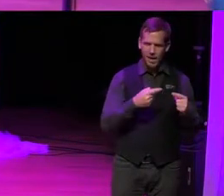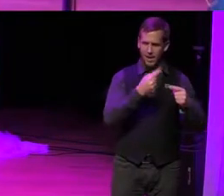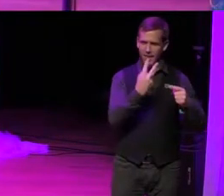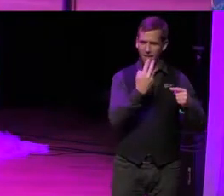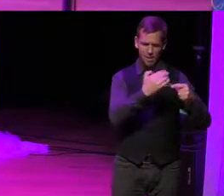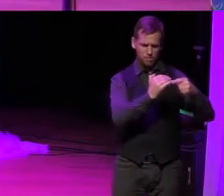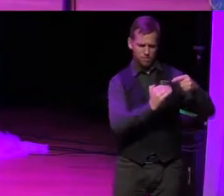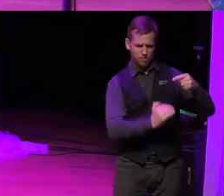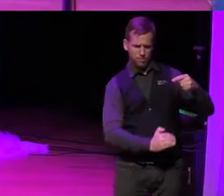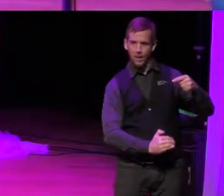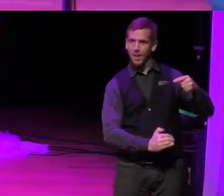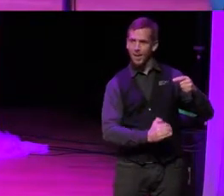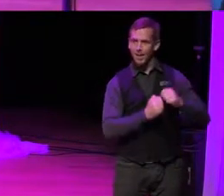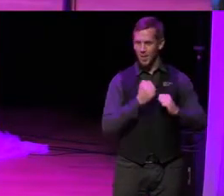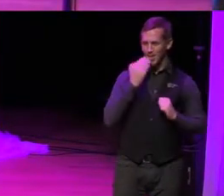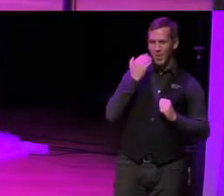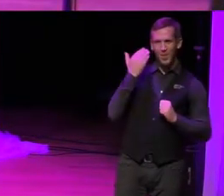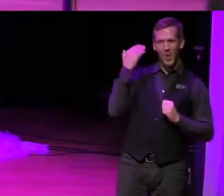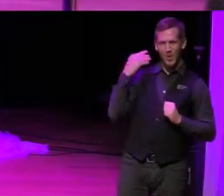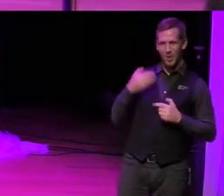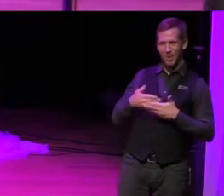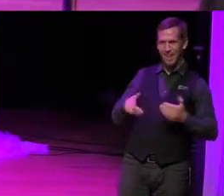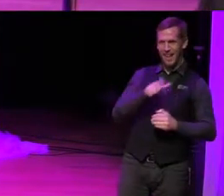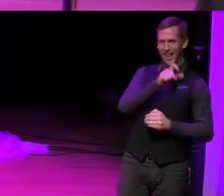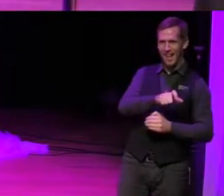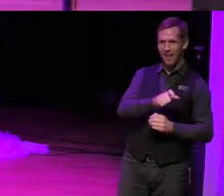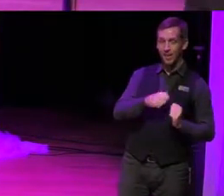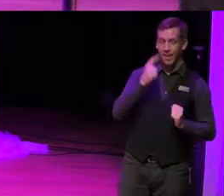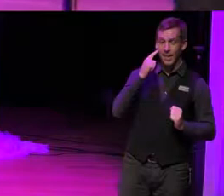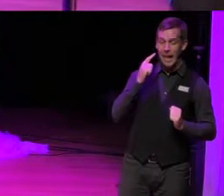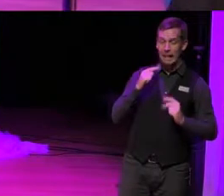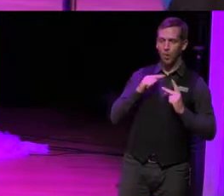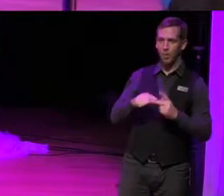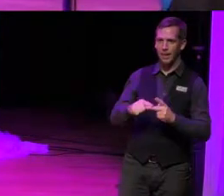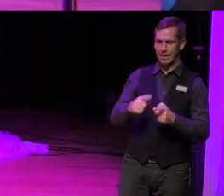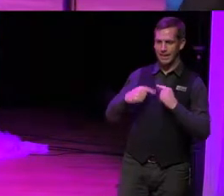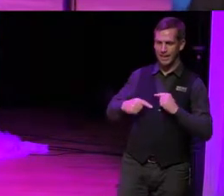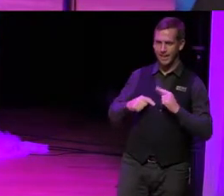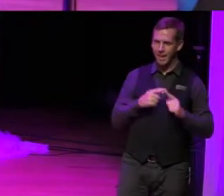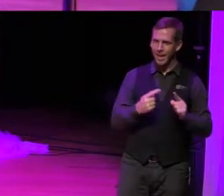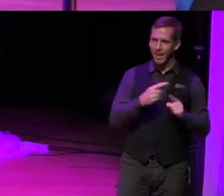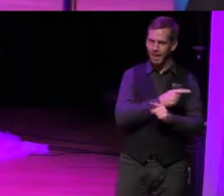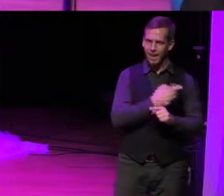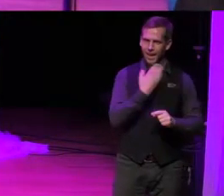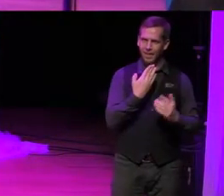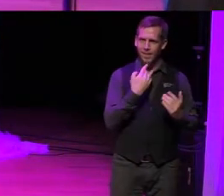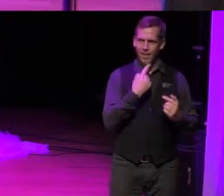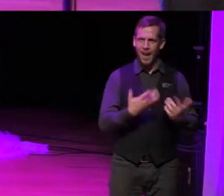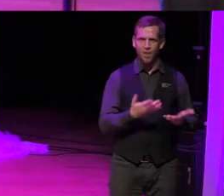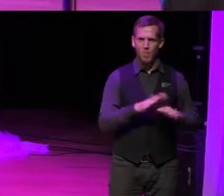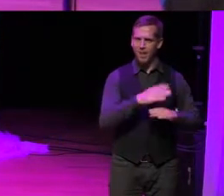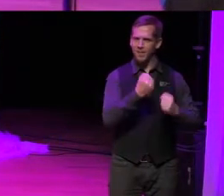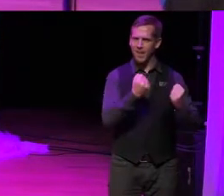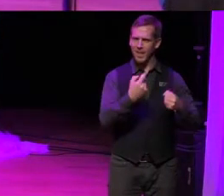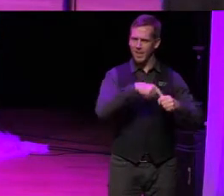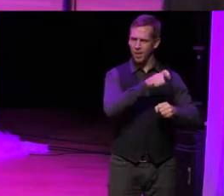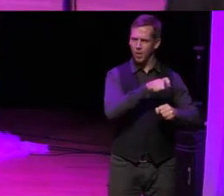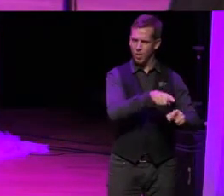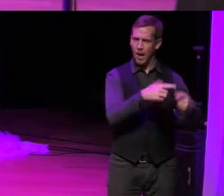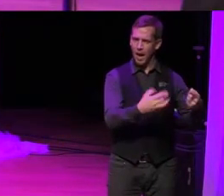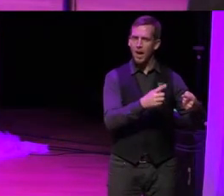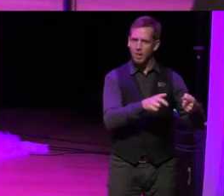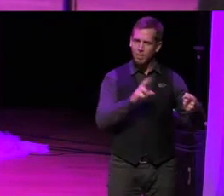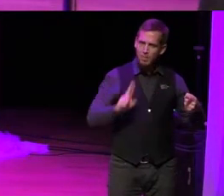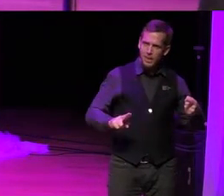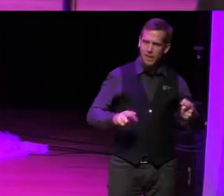you before, so I would actually like to start off by presenting him with the most important thing, and it is that Morten is a true